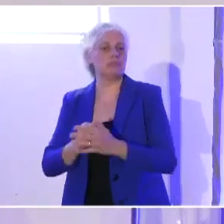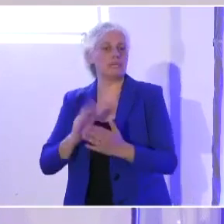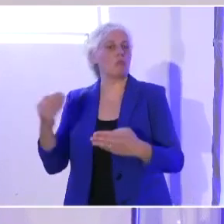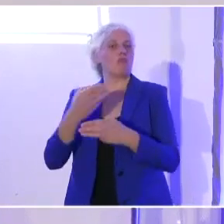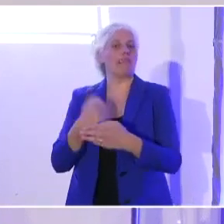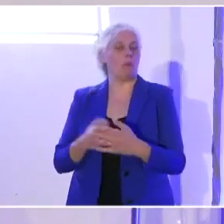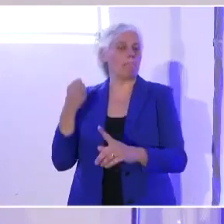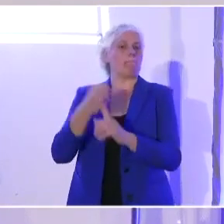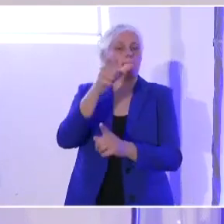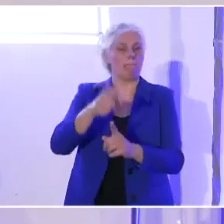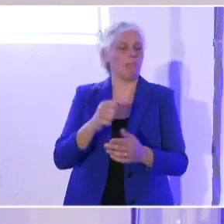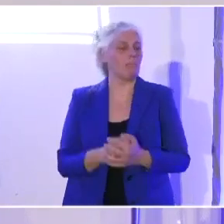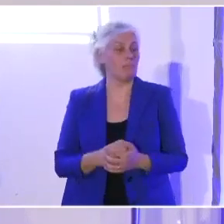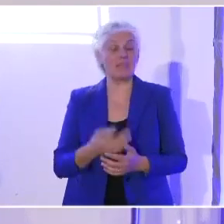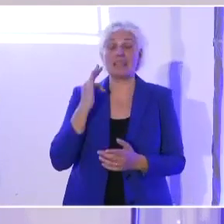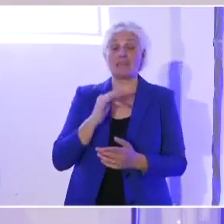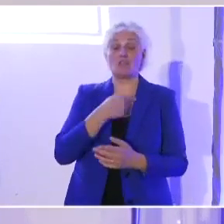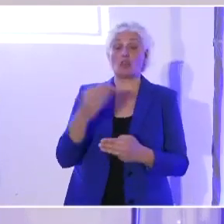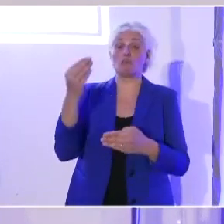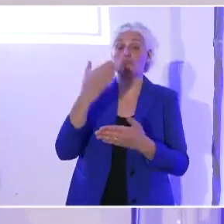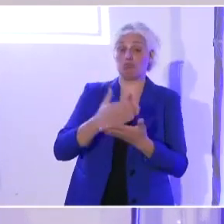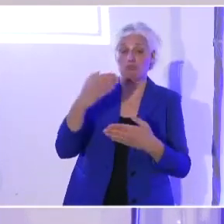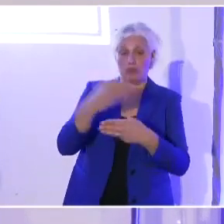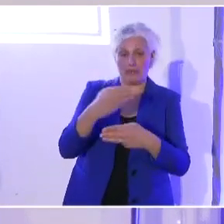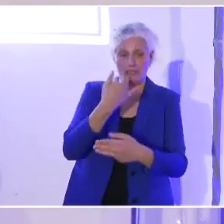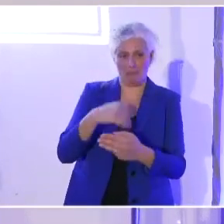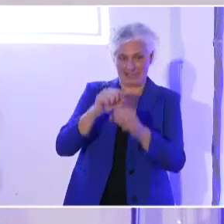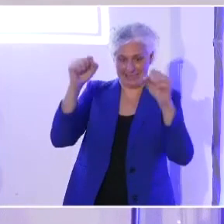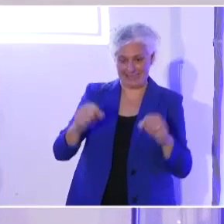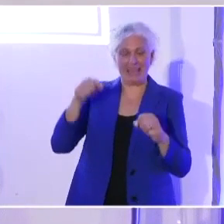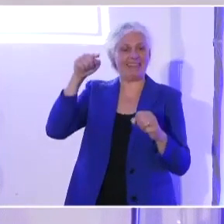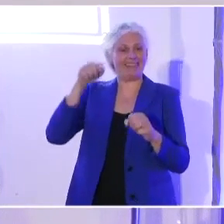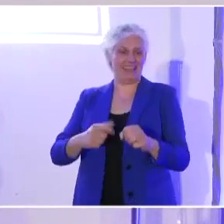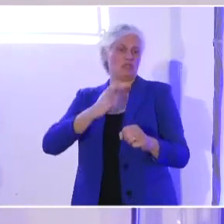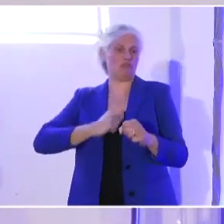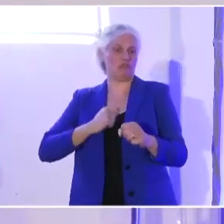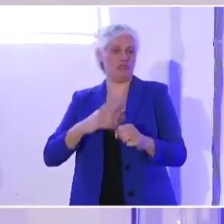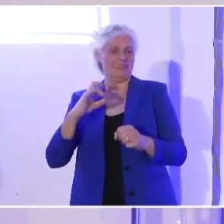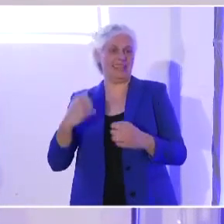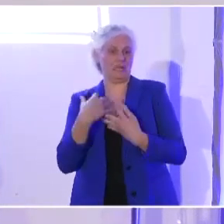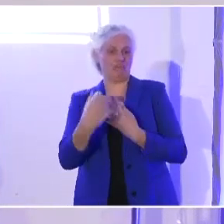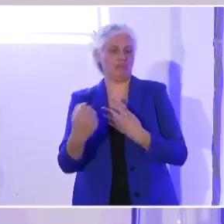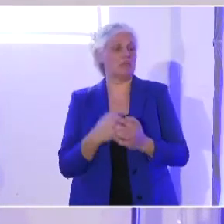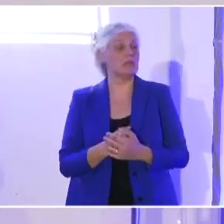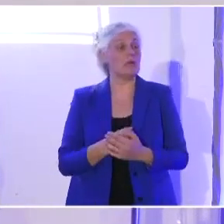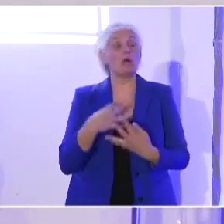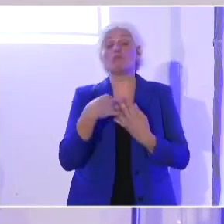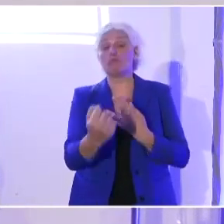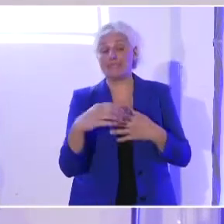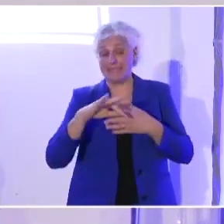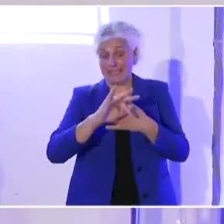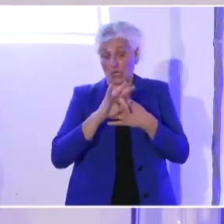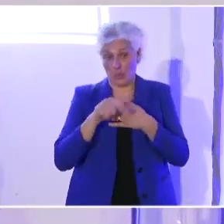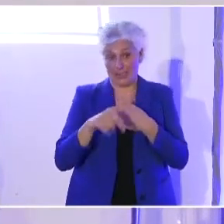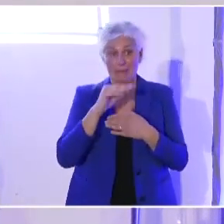if the impact hasn't been prevented by your systems, that's a personal data breach. They said breach of security can't